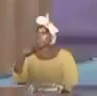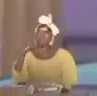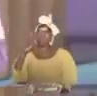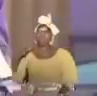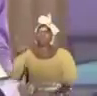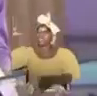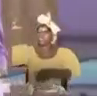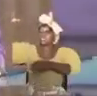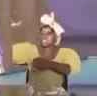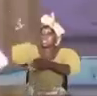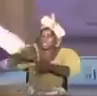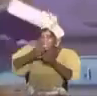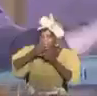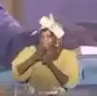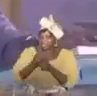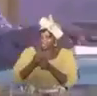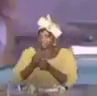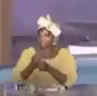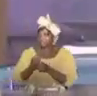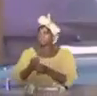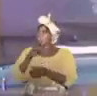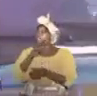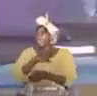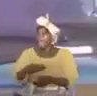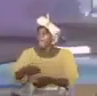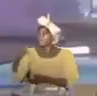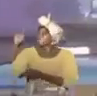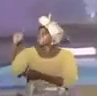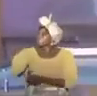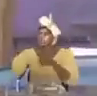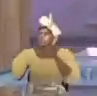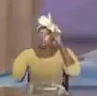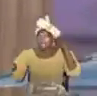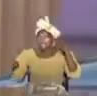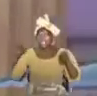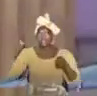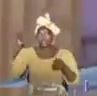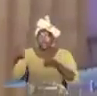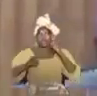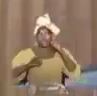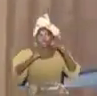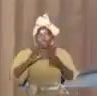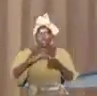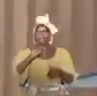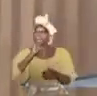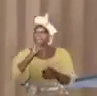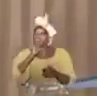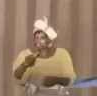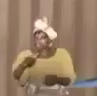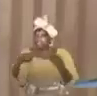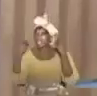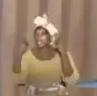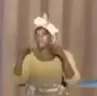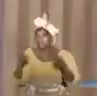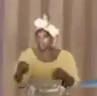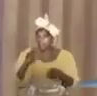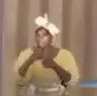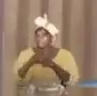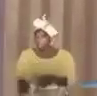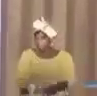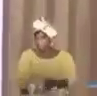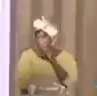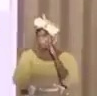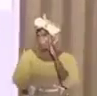risk and come. Someone will begin to speak from 1999 till today, nothing happens. And another person in one